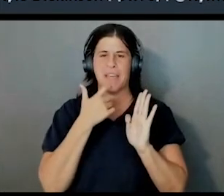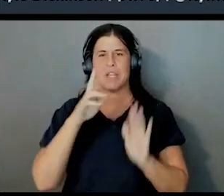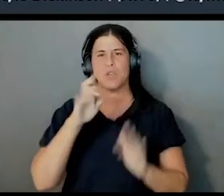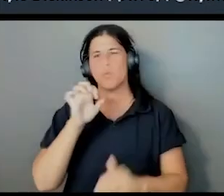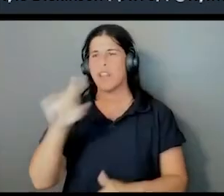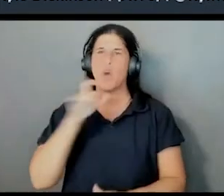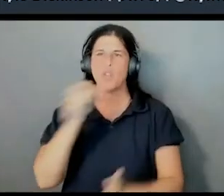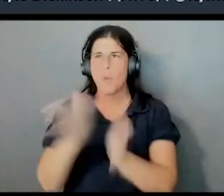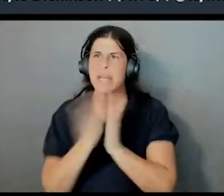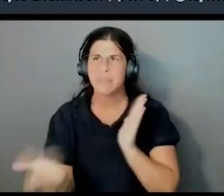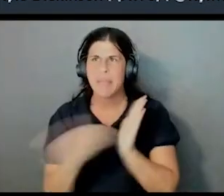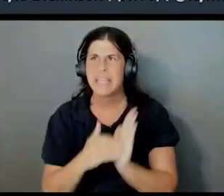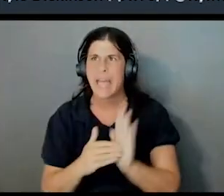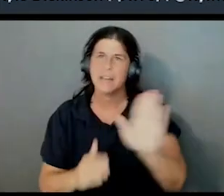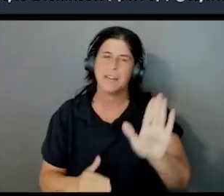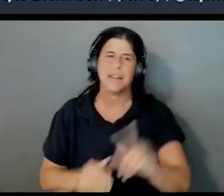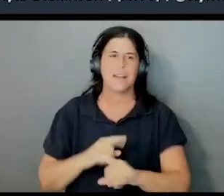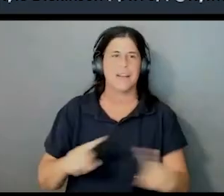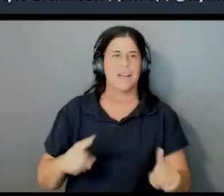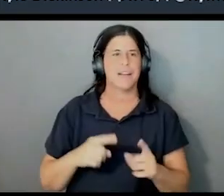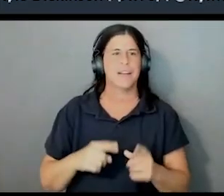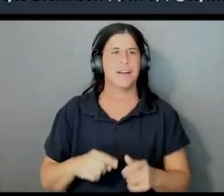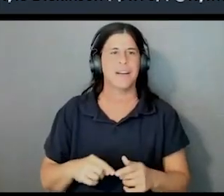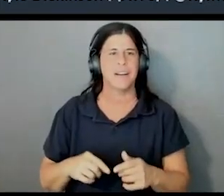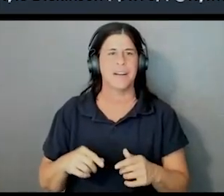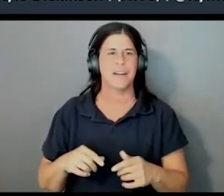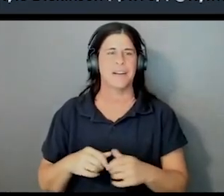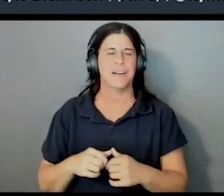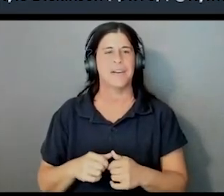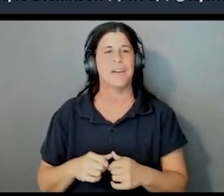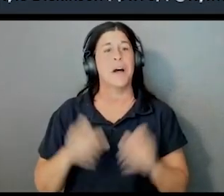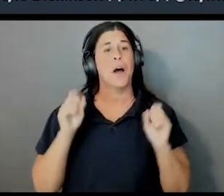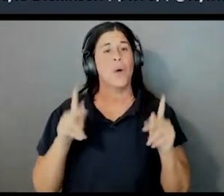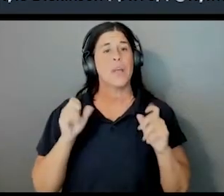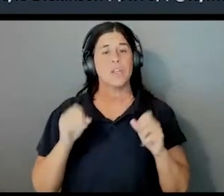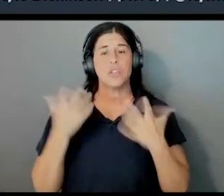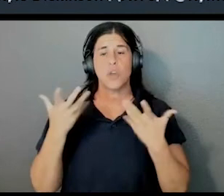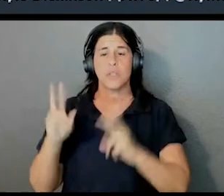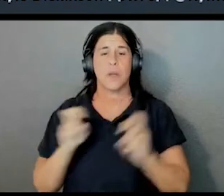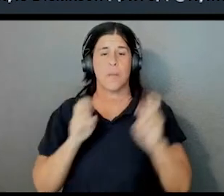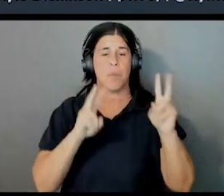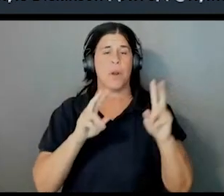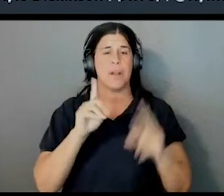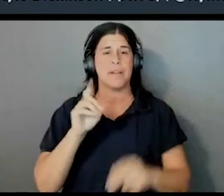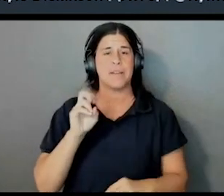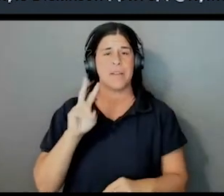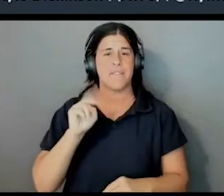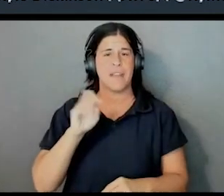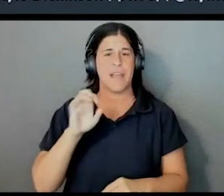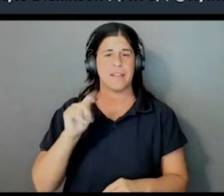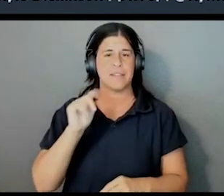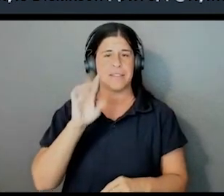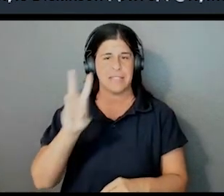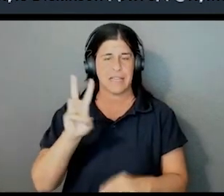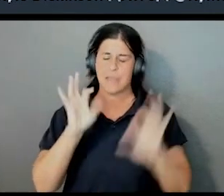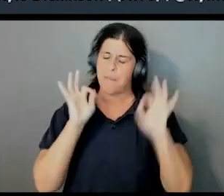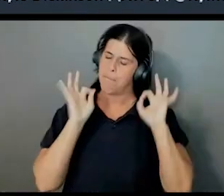So. Oh, there we go. Ported to .NET 6. Awesome. All right. So it's ported to .NET 6. Perfect. One more